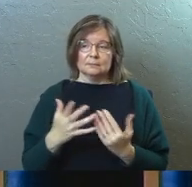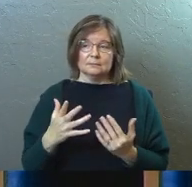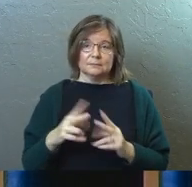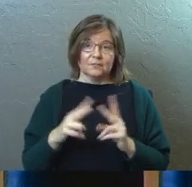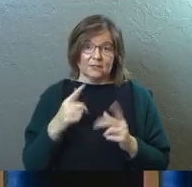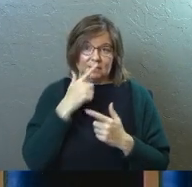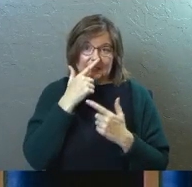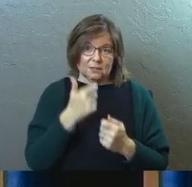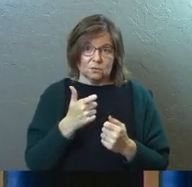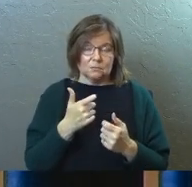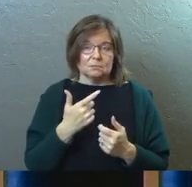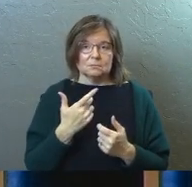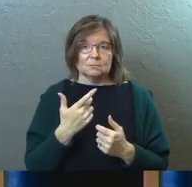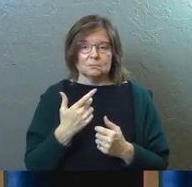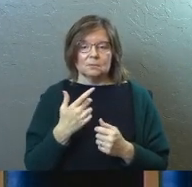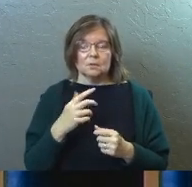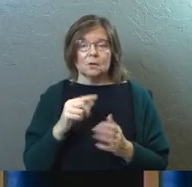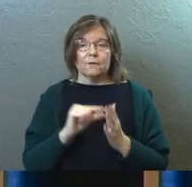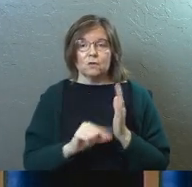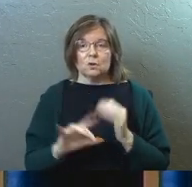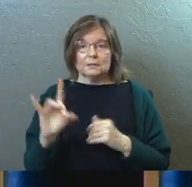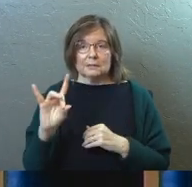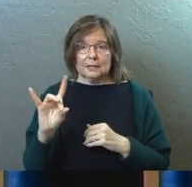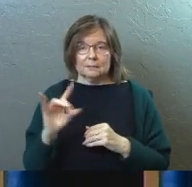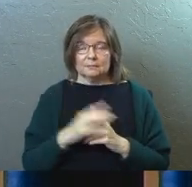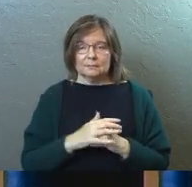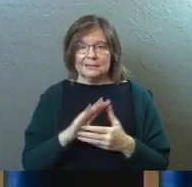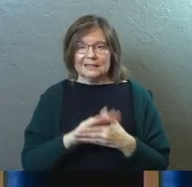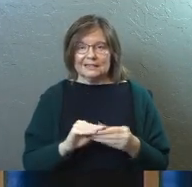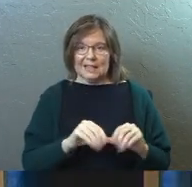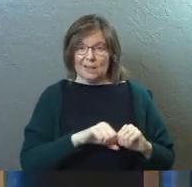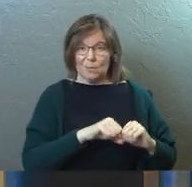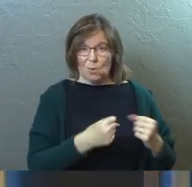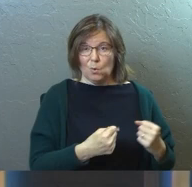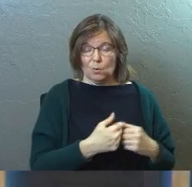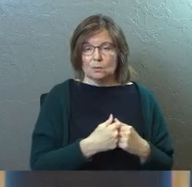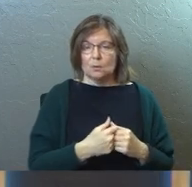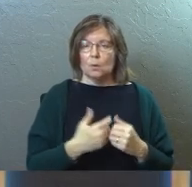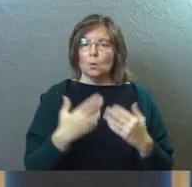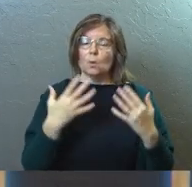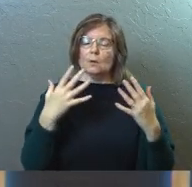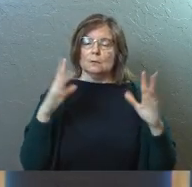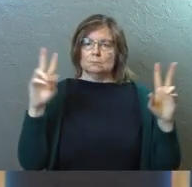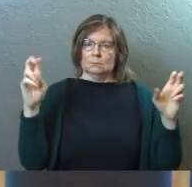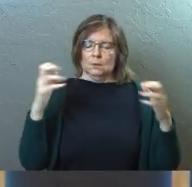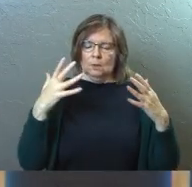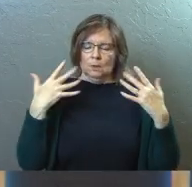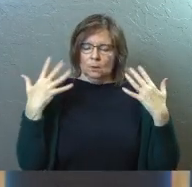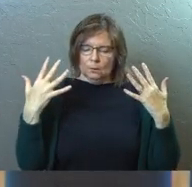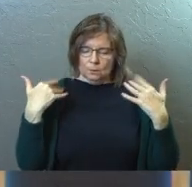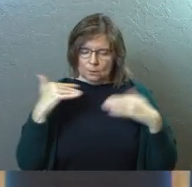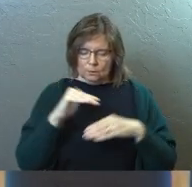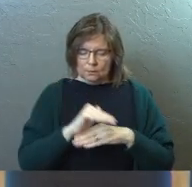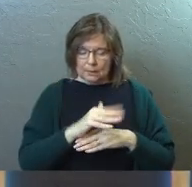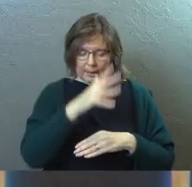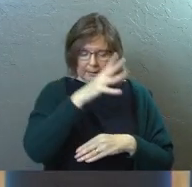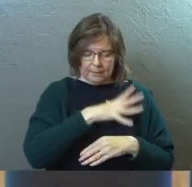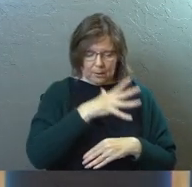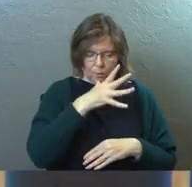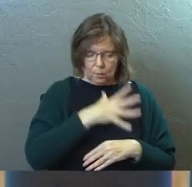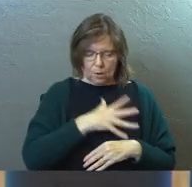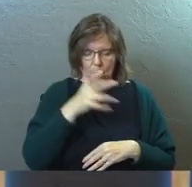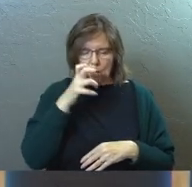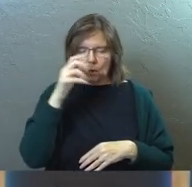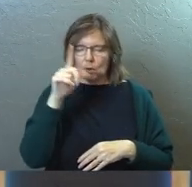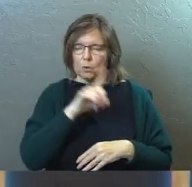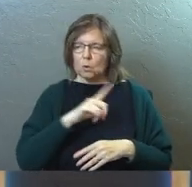It's going to be very interesting the way this is going to unfold. Verse 8, this is a tale of brokenness. When the cool evening breezes were blowing, the man and his wife heard the